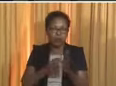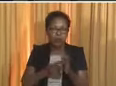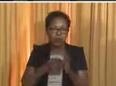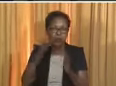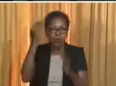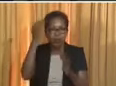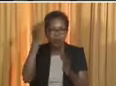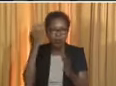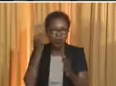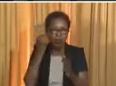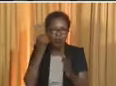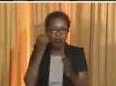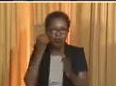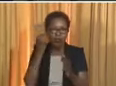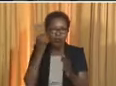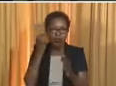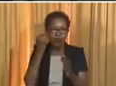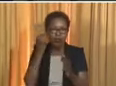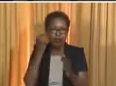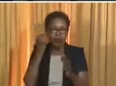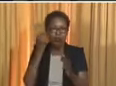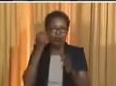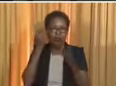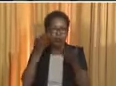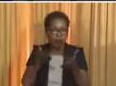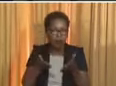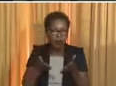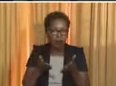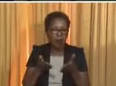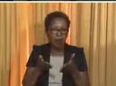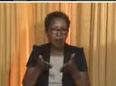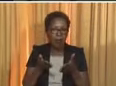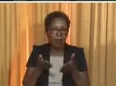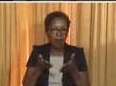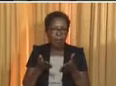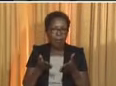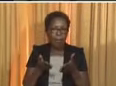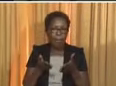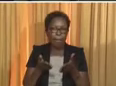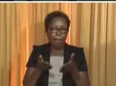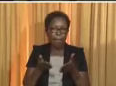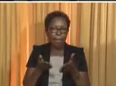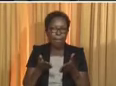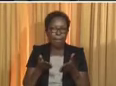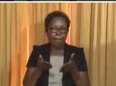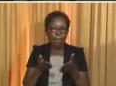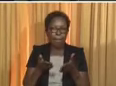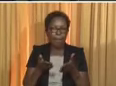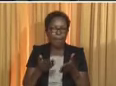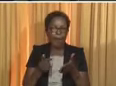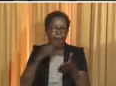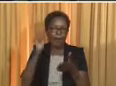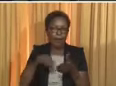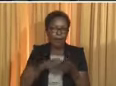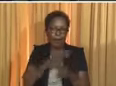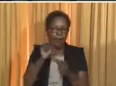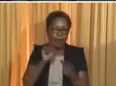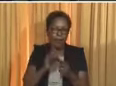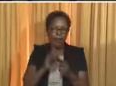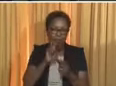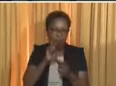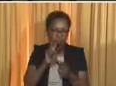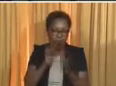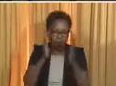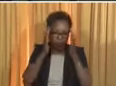on this, and in my considered view, which I shall now expound on, I will specifically look